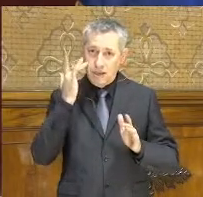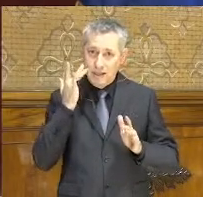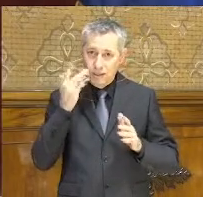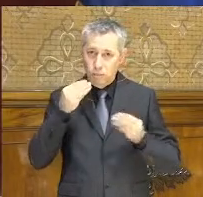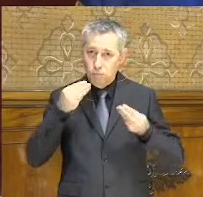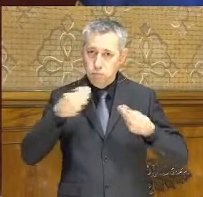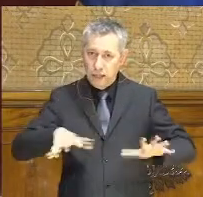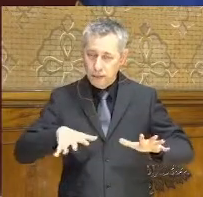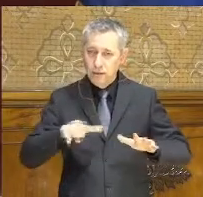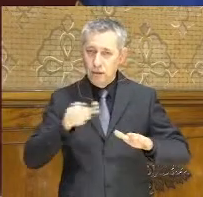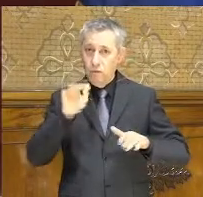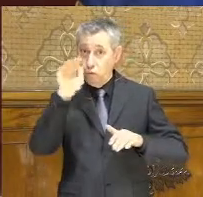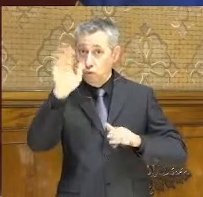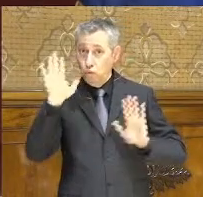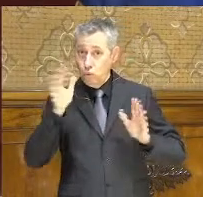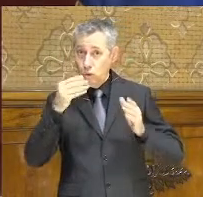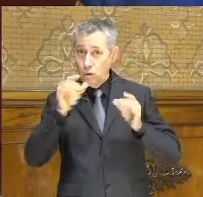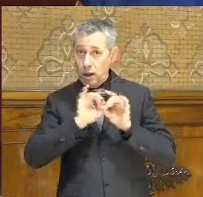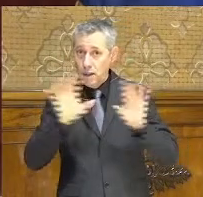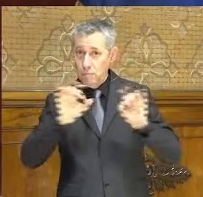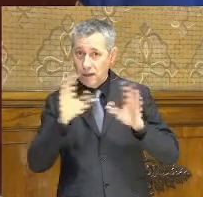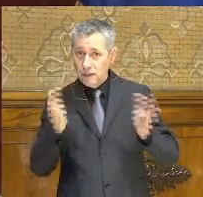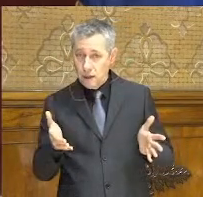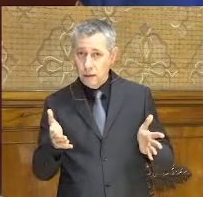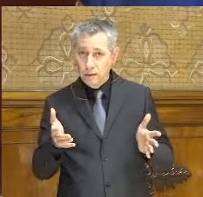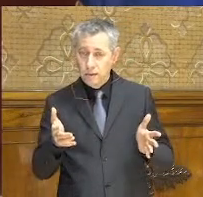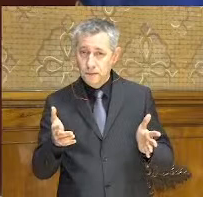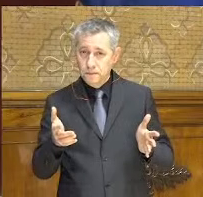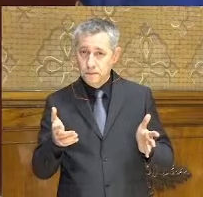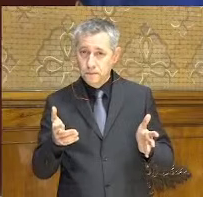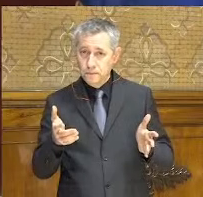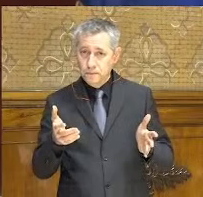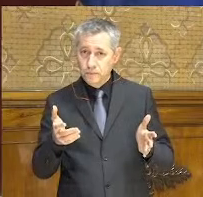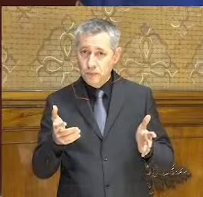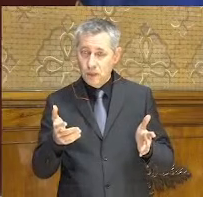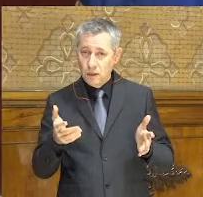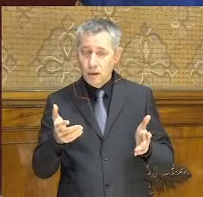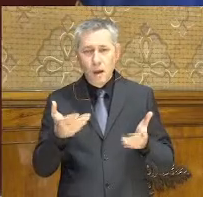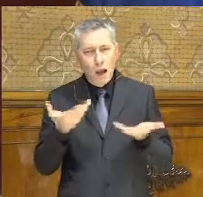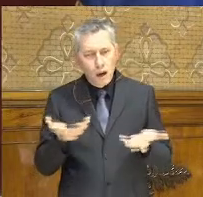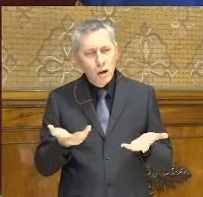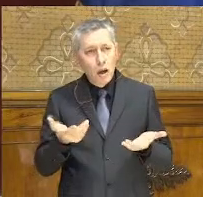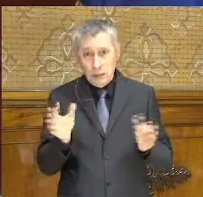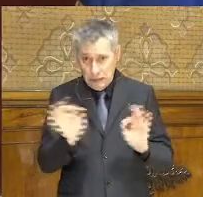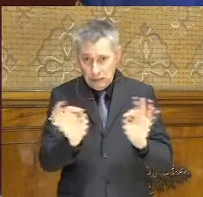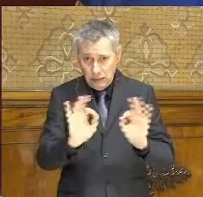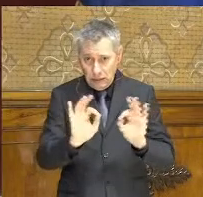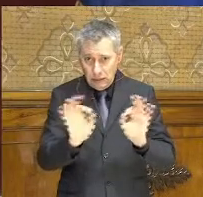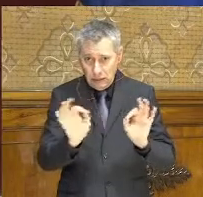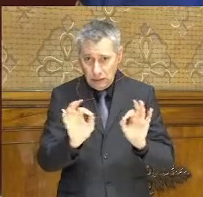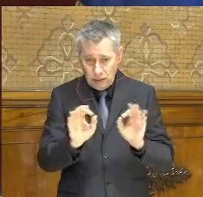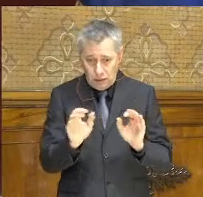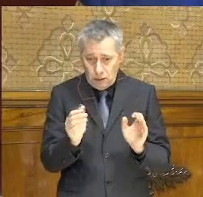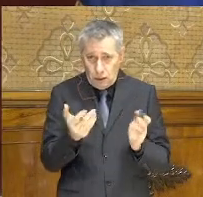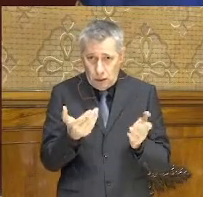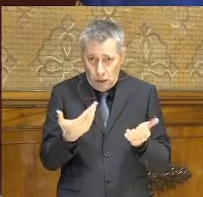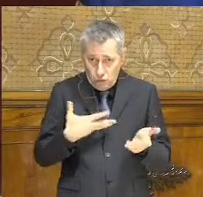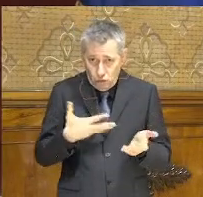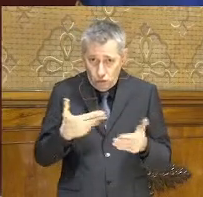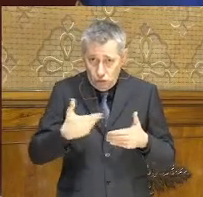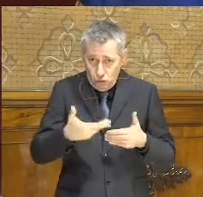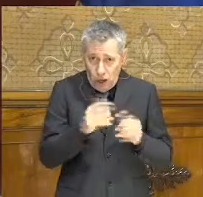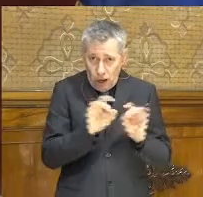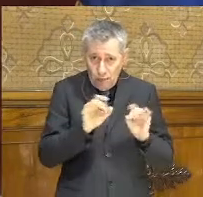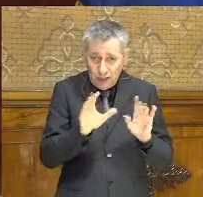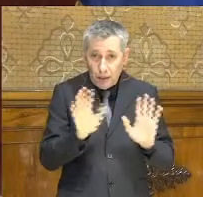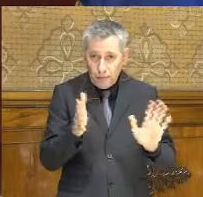future. When you say Ukraine is not yet lost, you live exactly in that tension